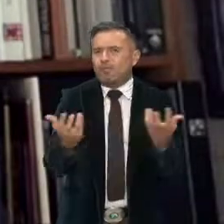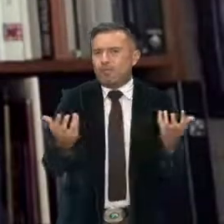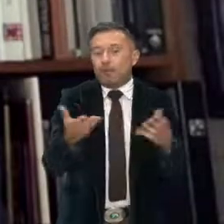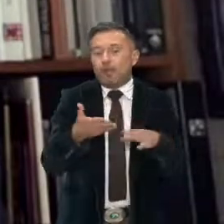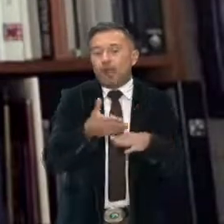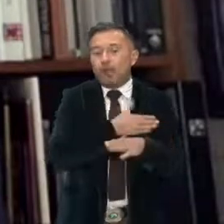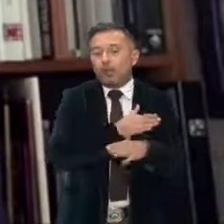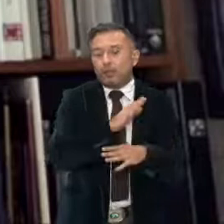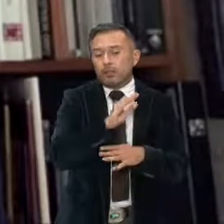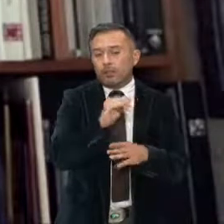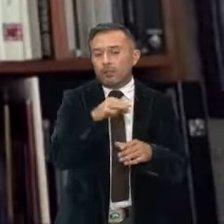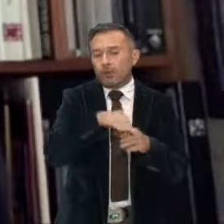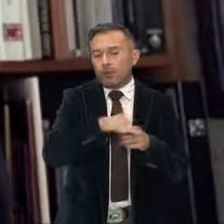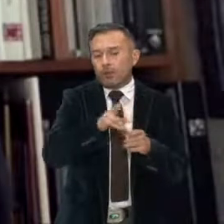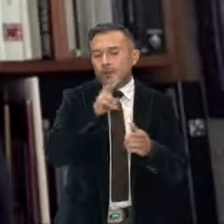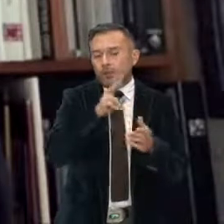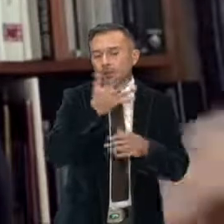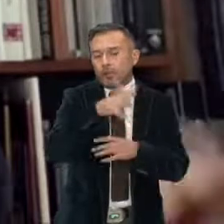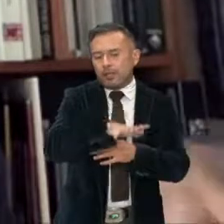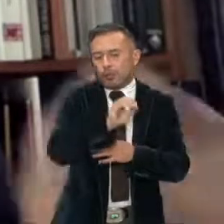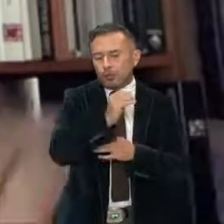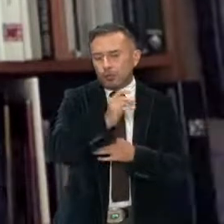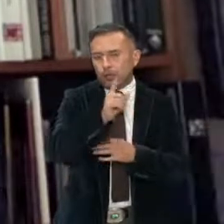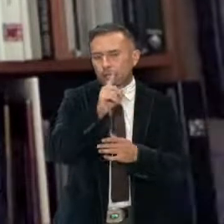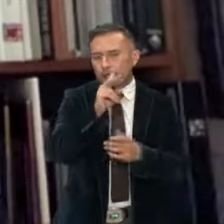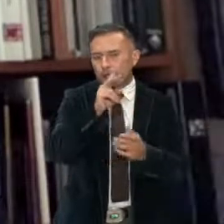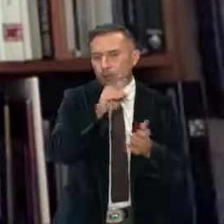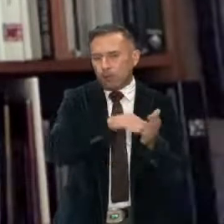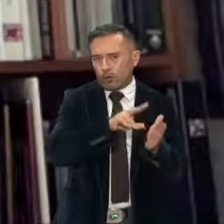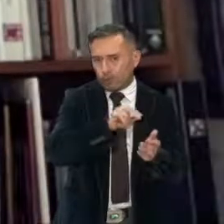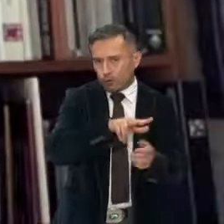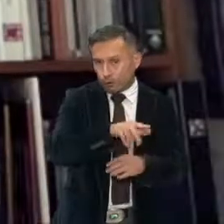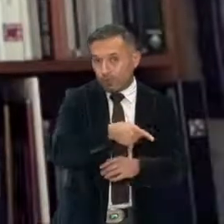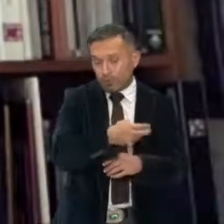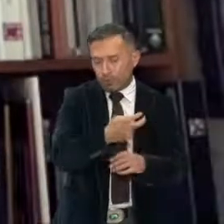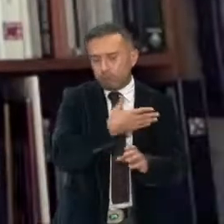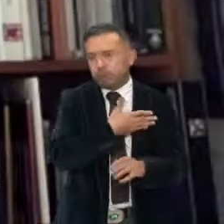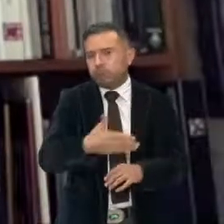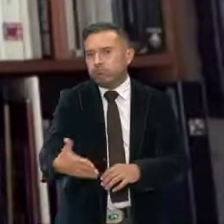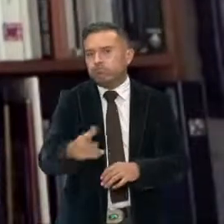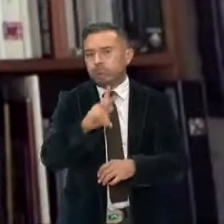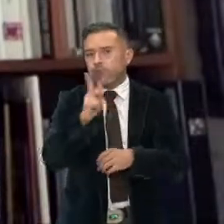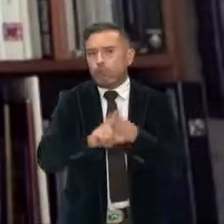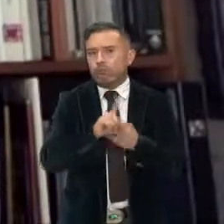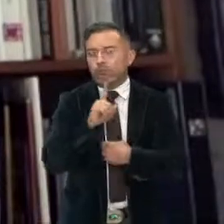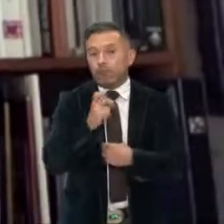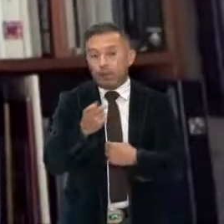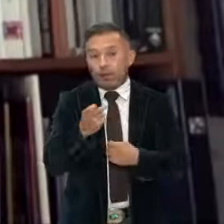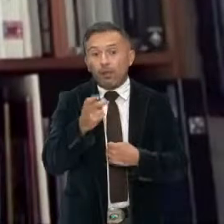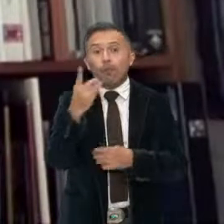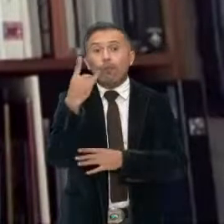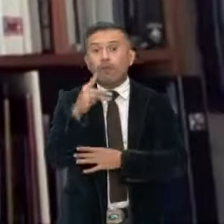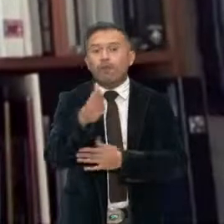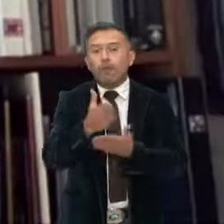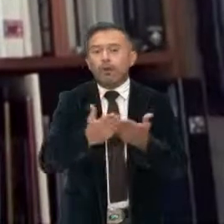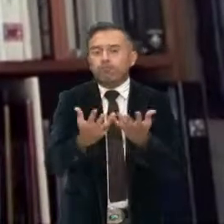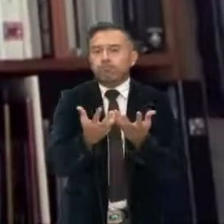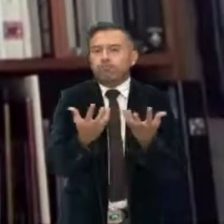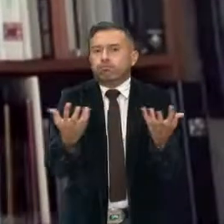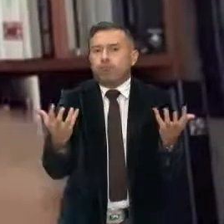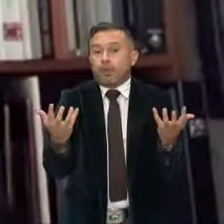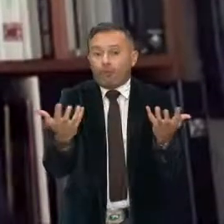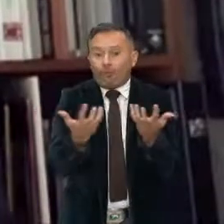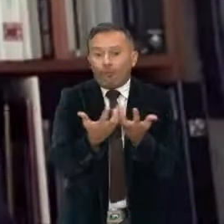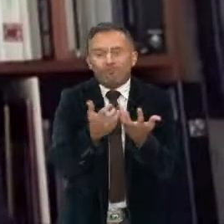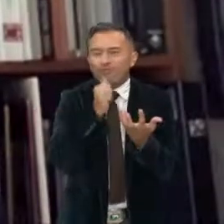elections since the recovery of democracy in 1982. And it is evident that polarization lived in